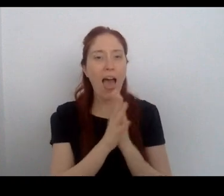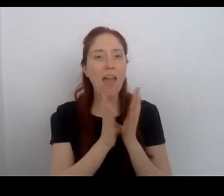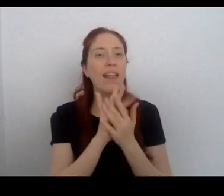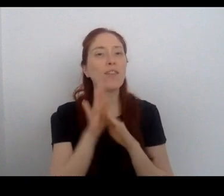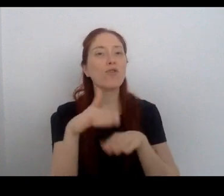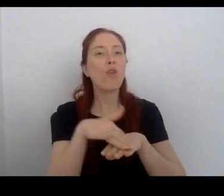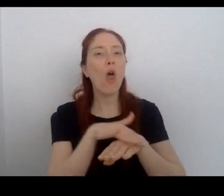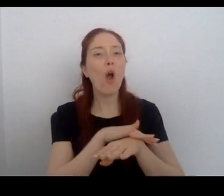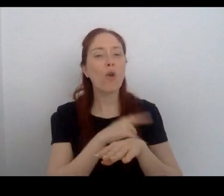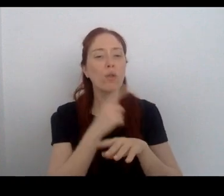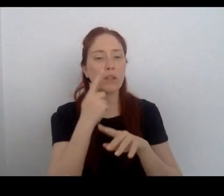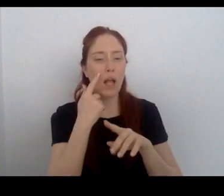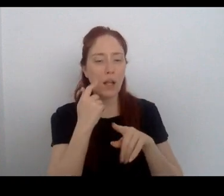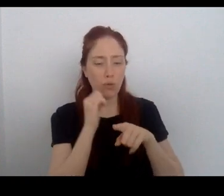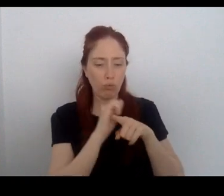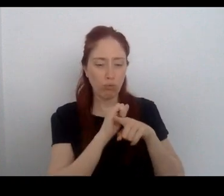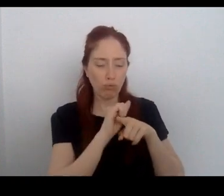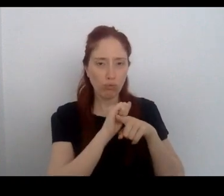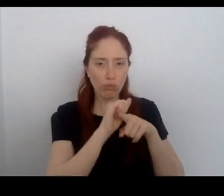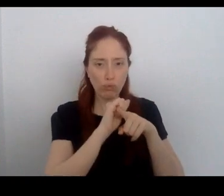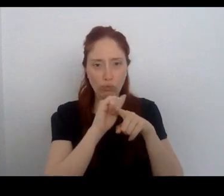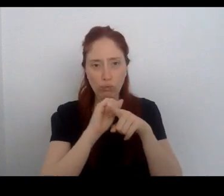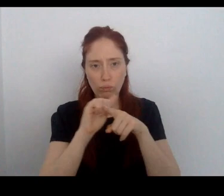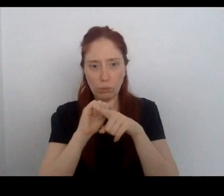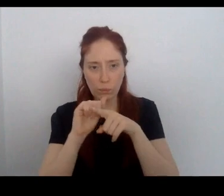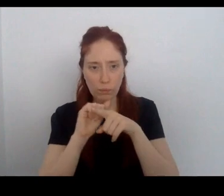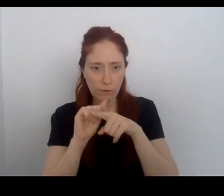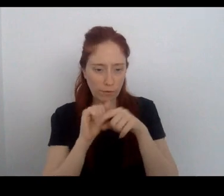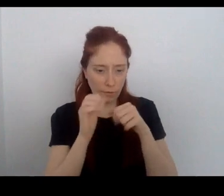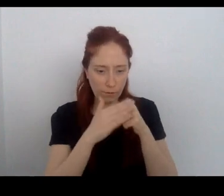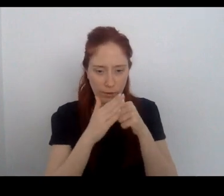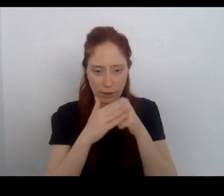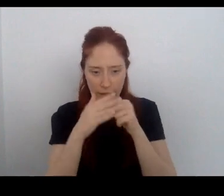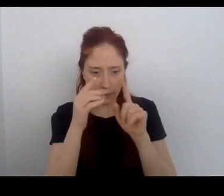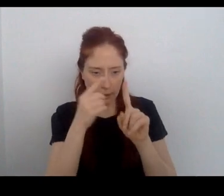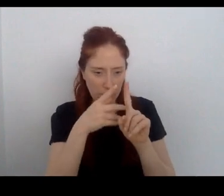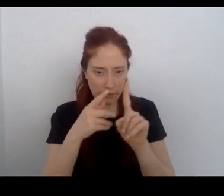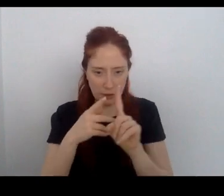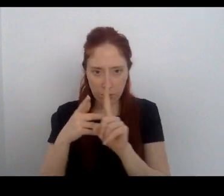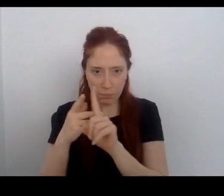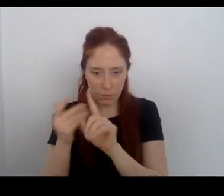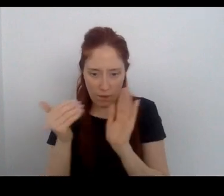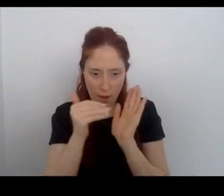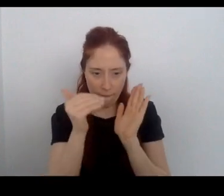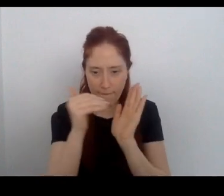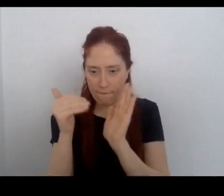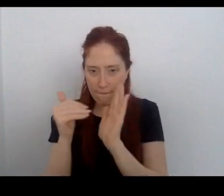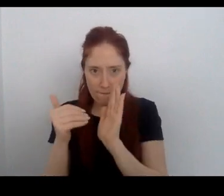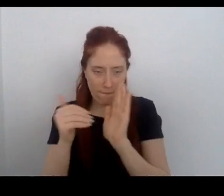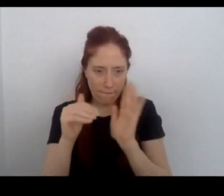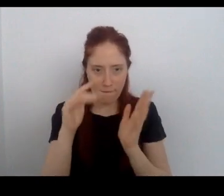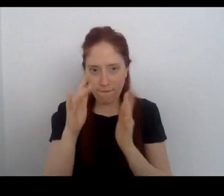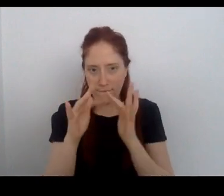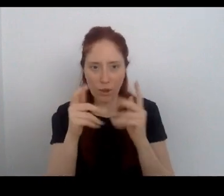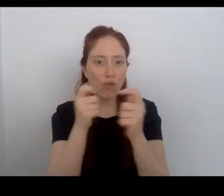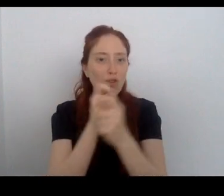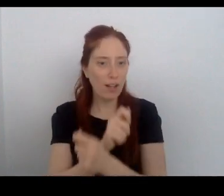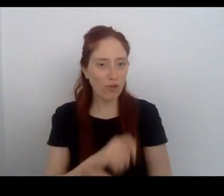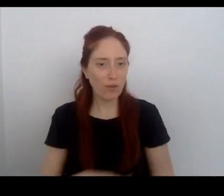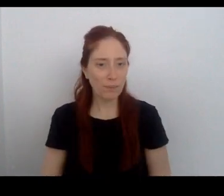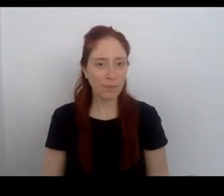over time, sort of bring a little bit more definition and focus to certain areas to kind of mold it as we go through.